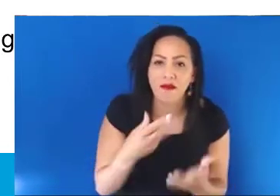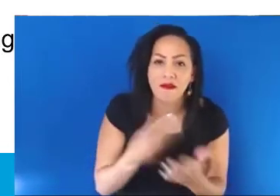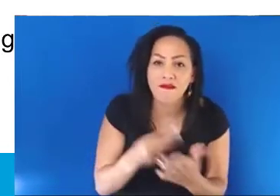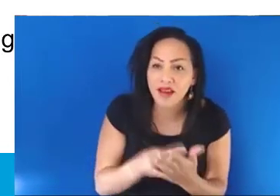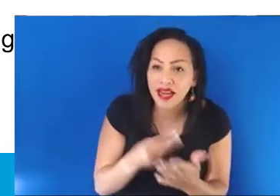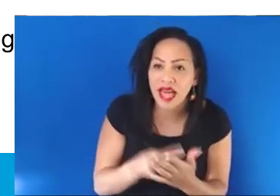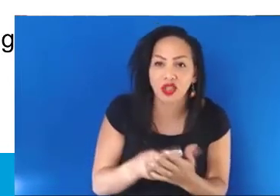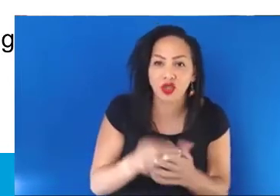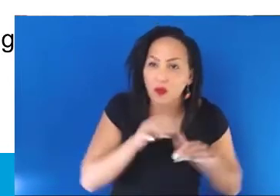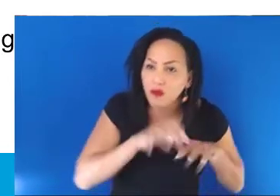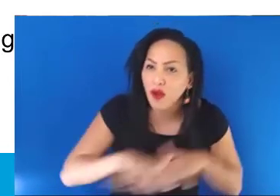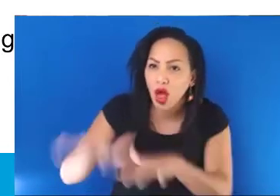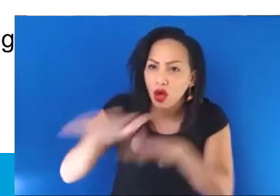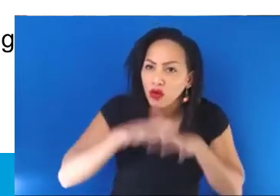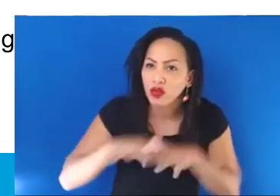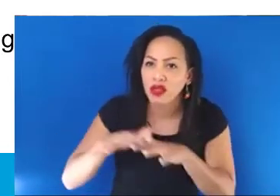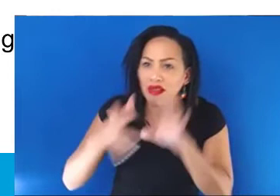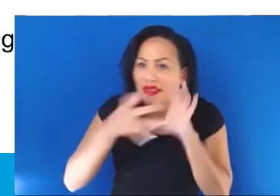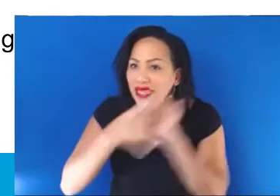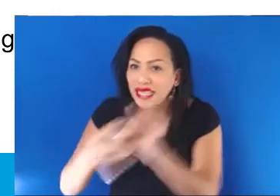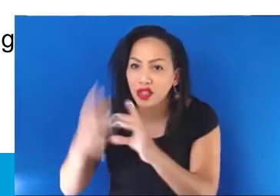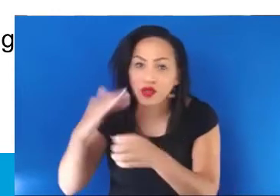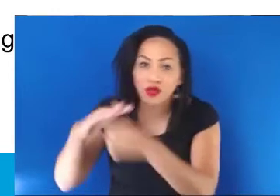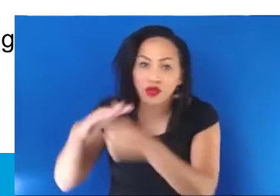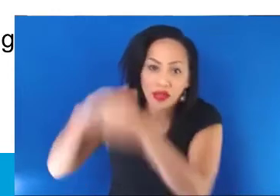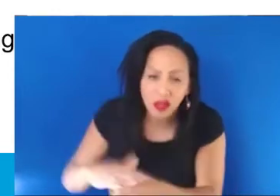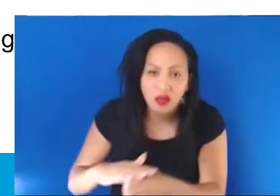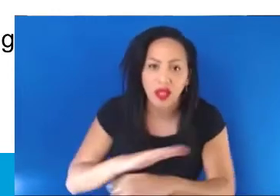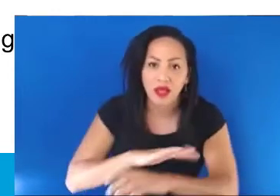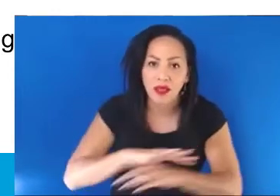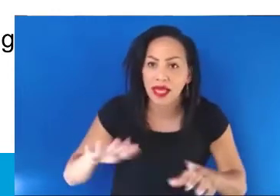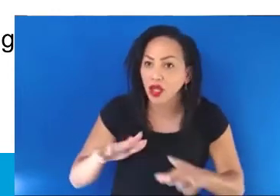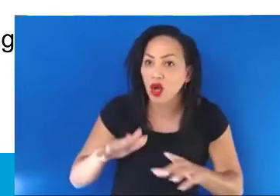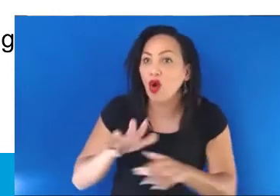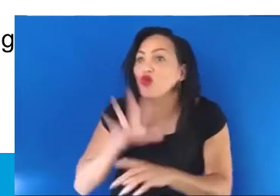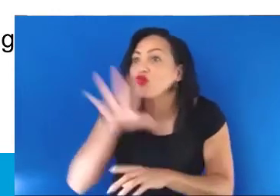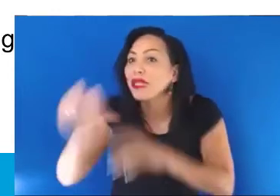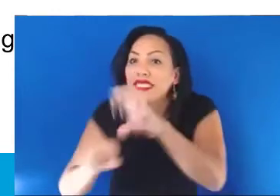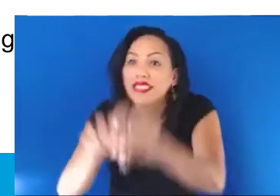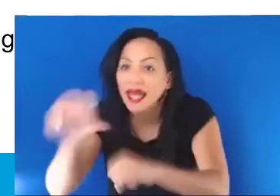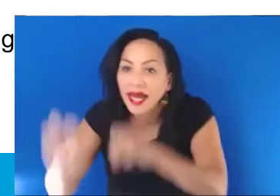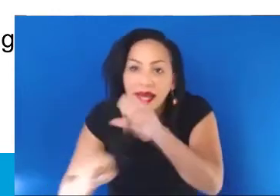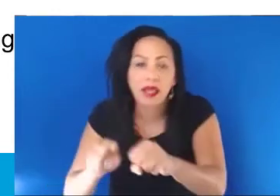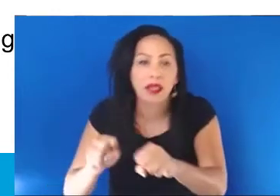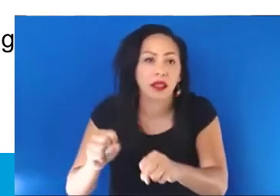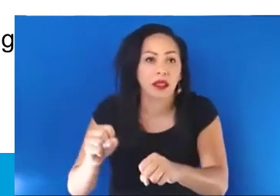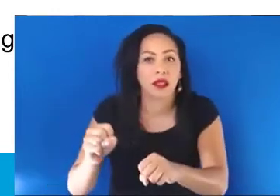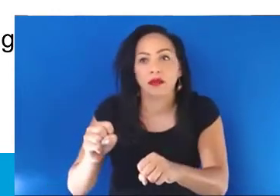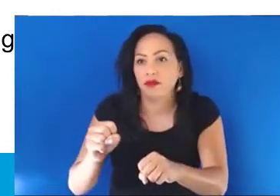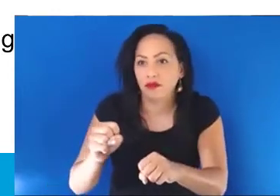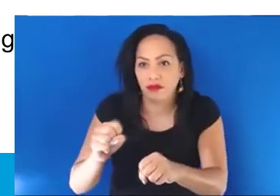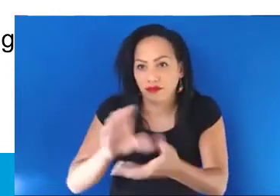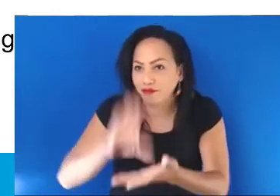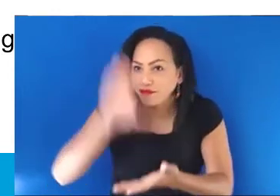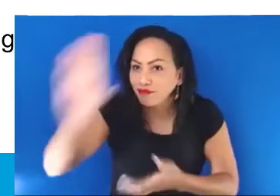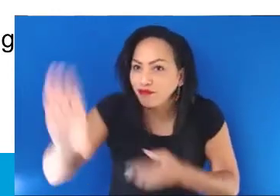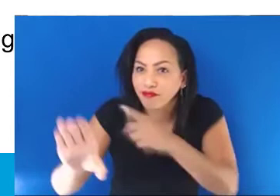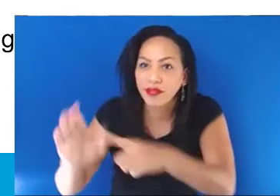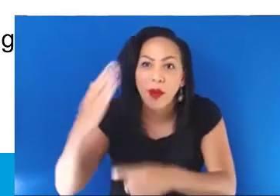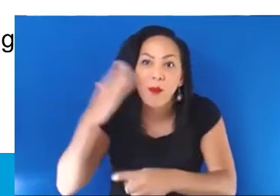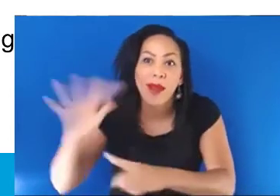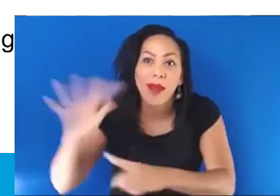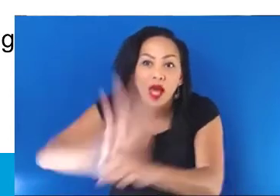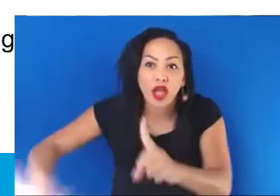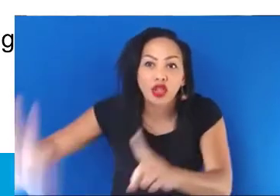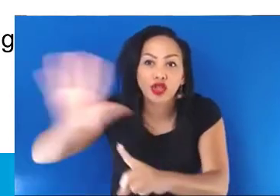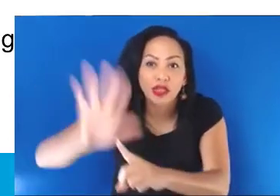racialized. We're not reaching majority Black countries or organizations with those funds. We're not talking about the